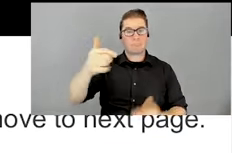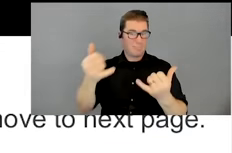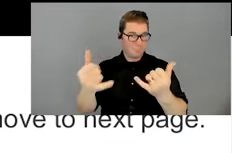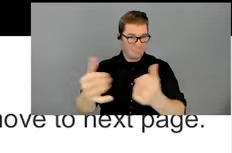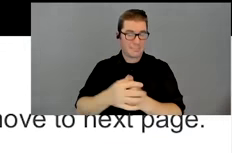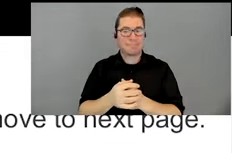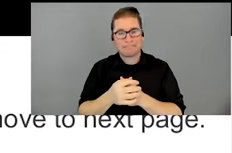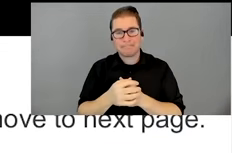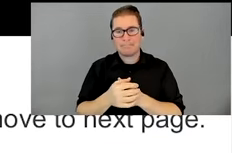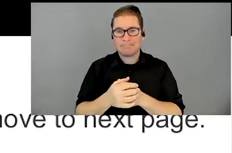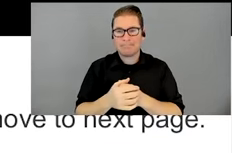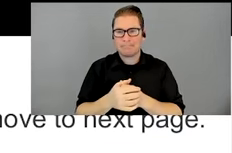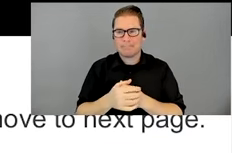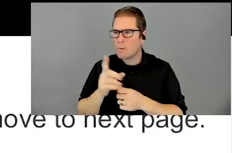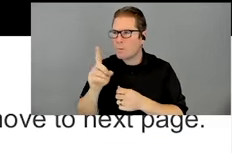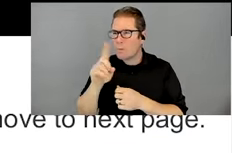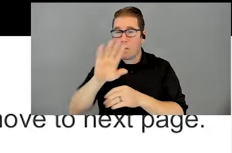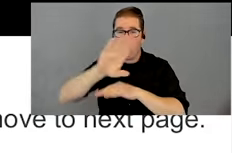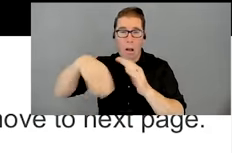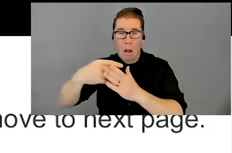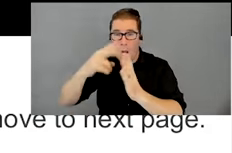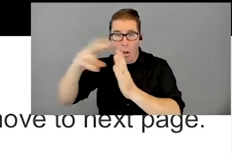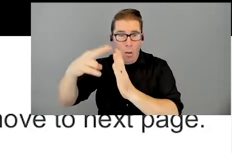Well, let's see, I didn't get a chance to read all of them.